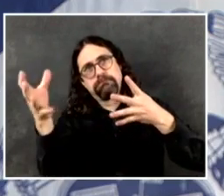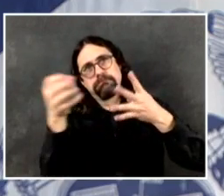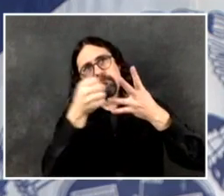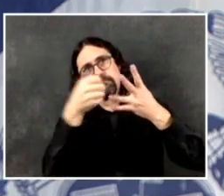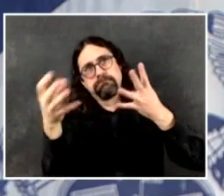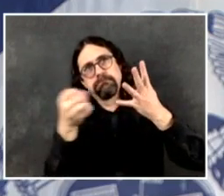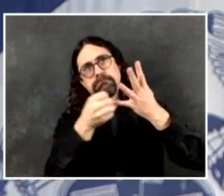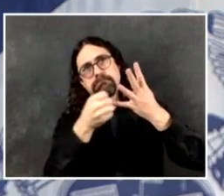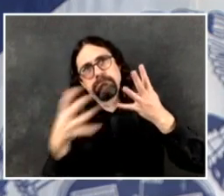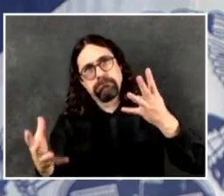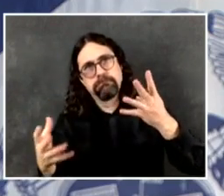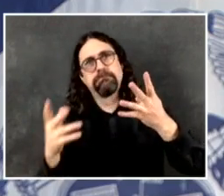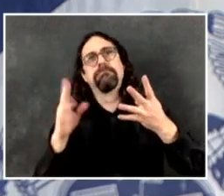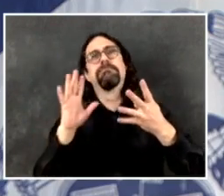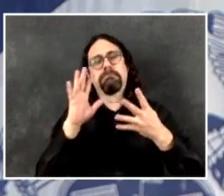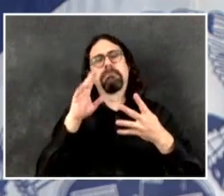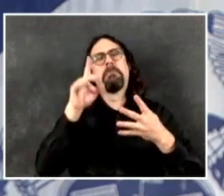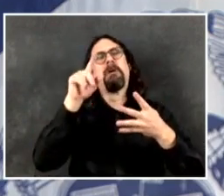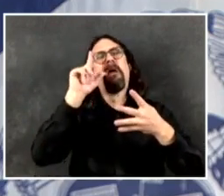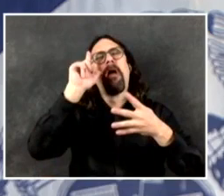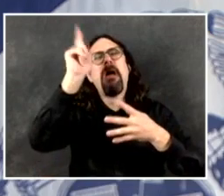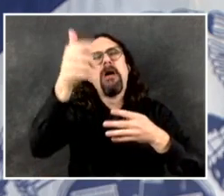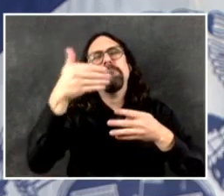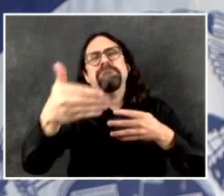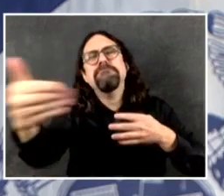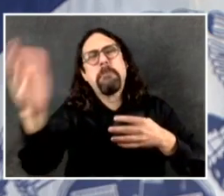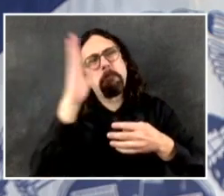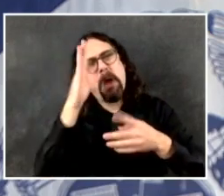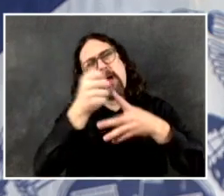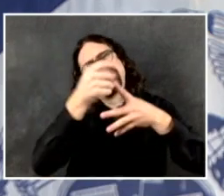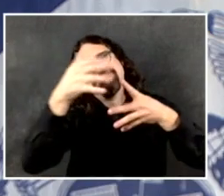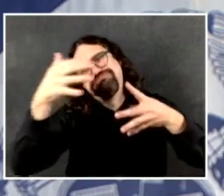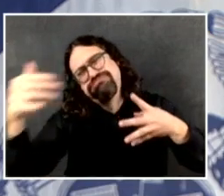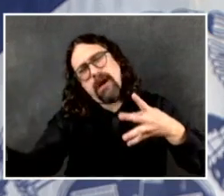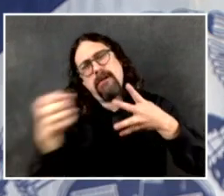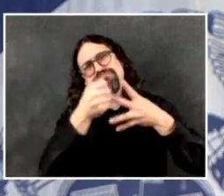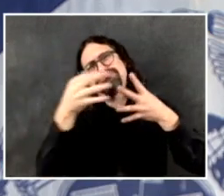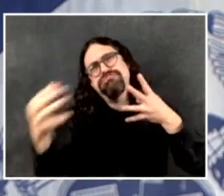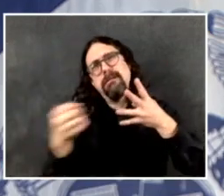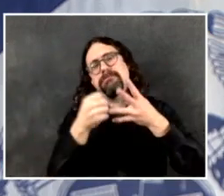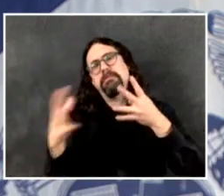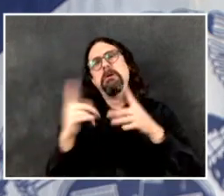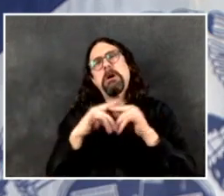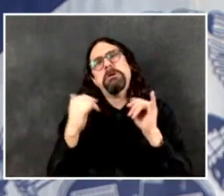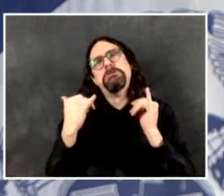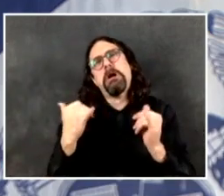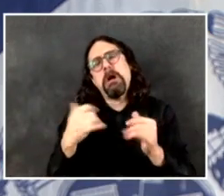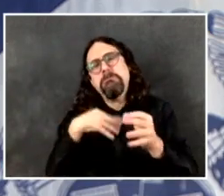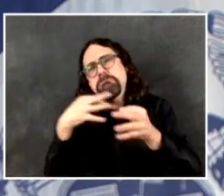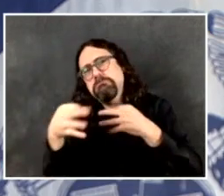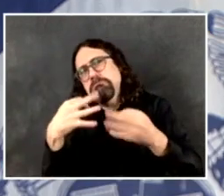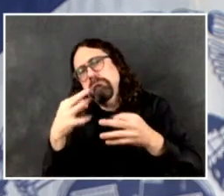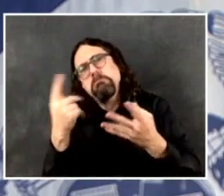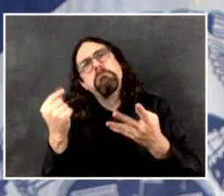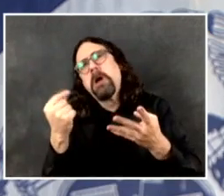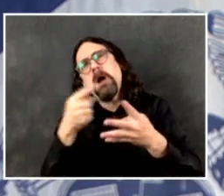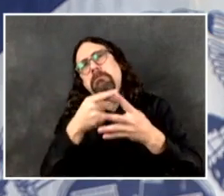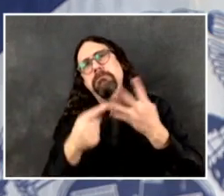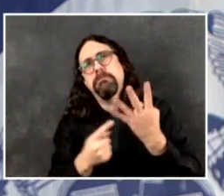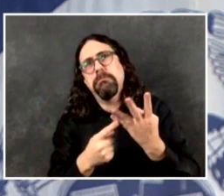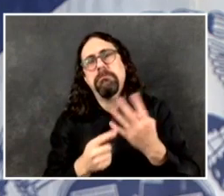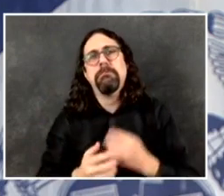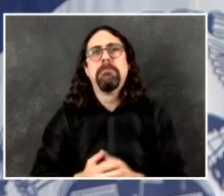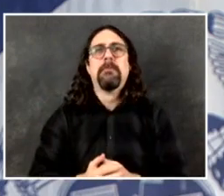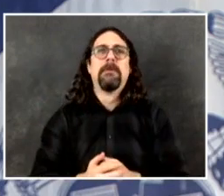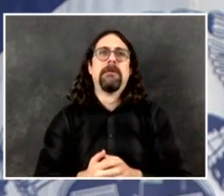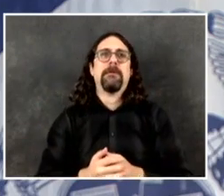We've got a lot of work to do. And it's going to be, for me and my team, a nonstop effort, a race to the